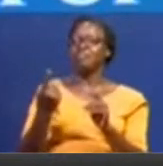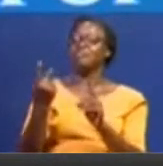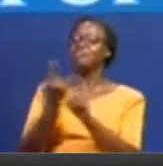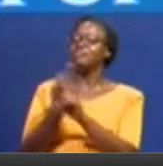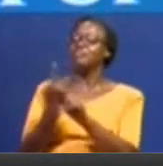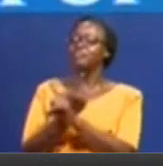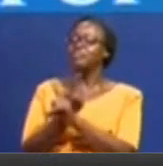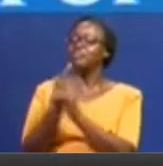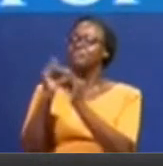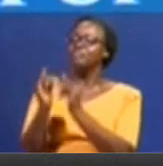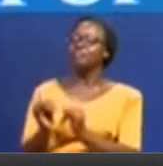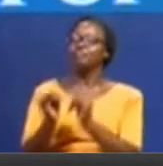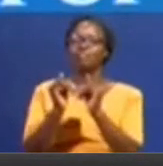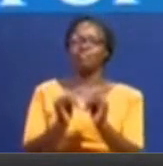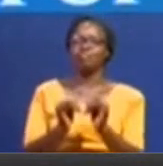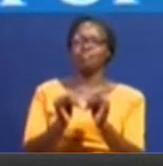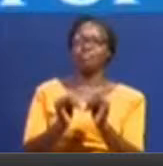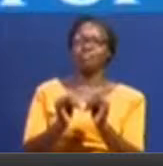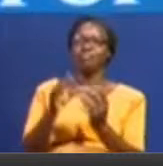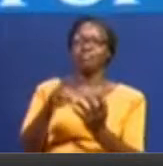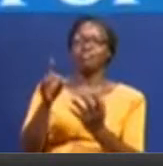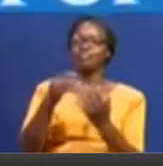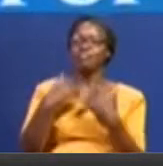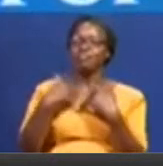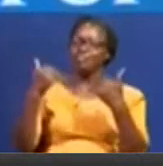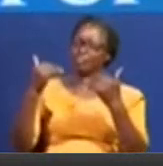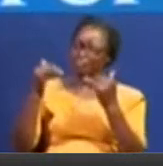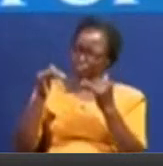personalities who chose to have personal issues